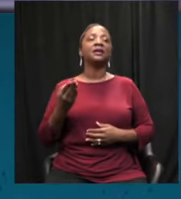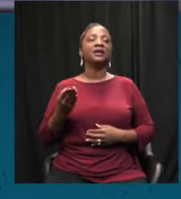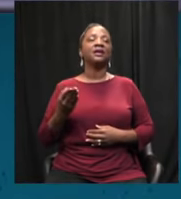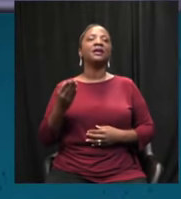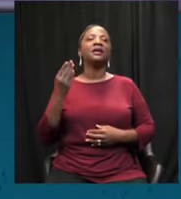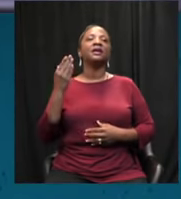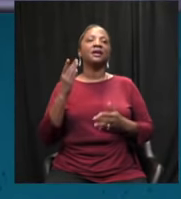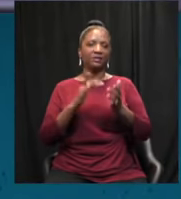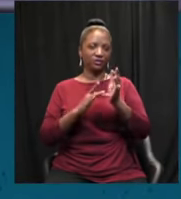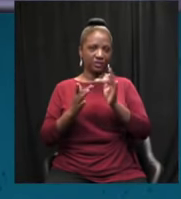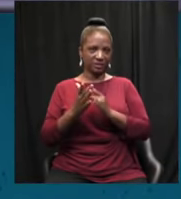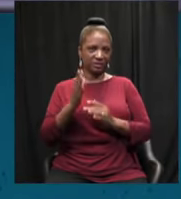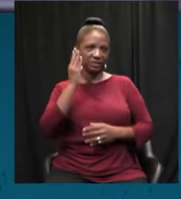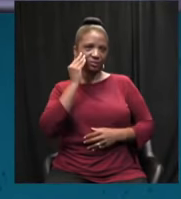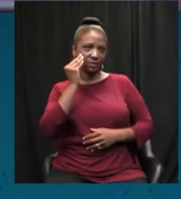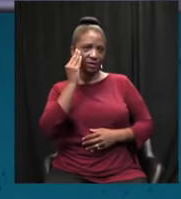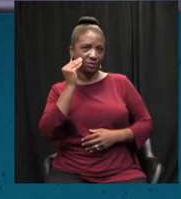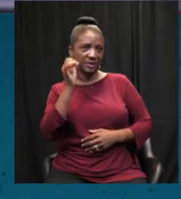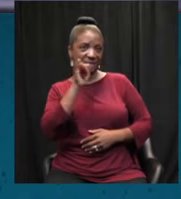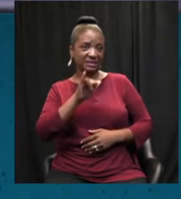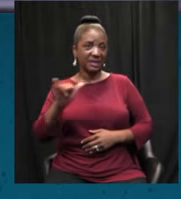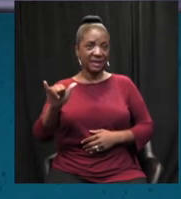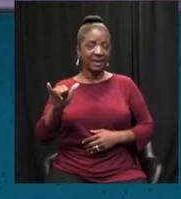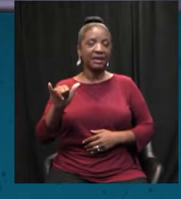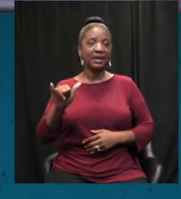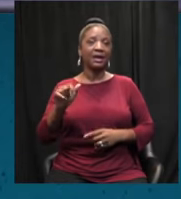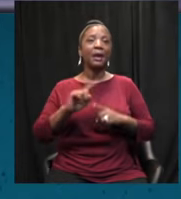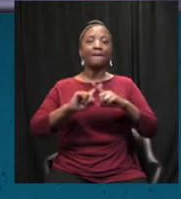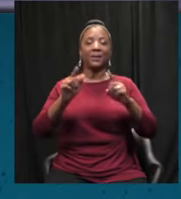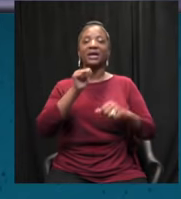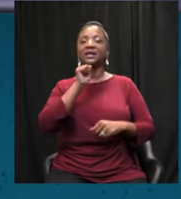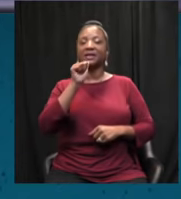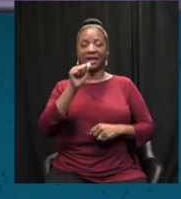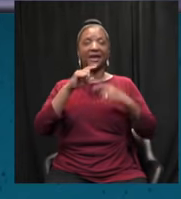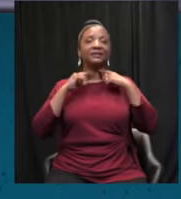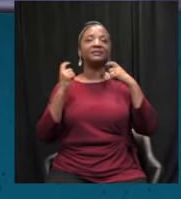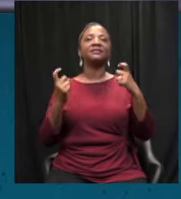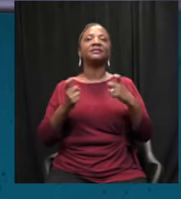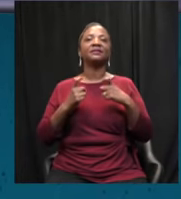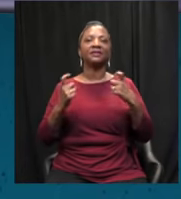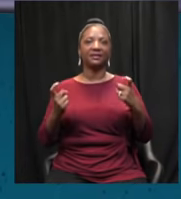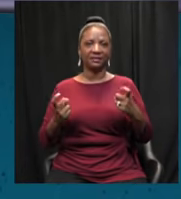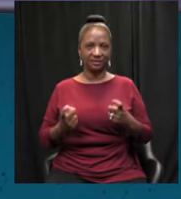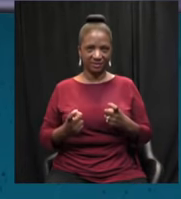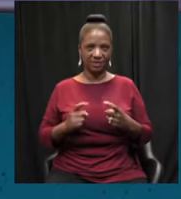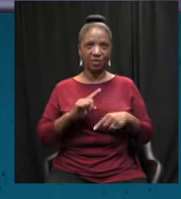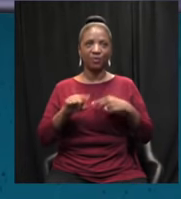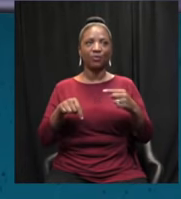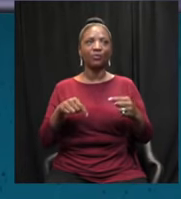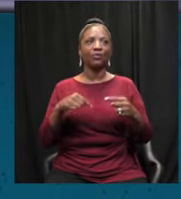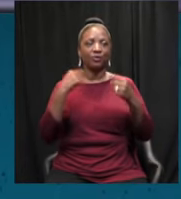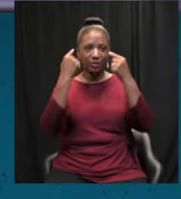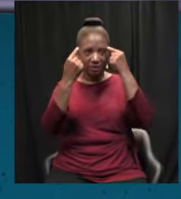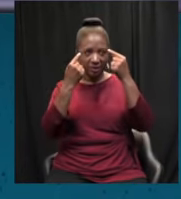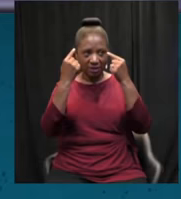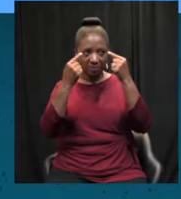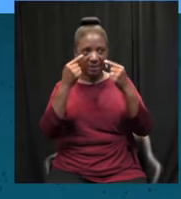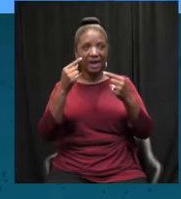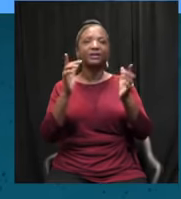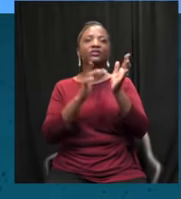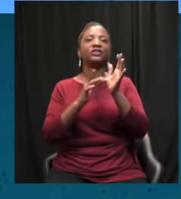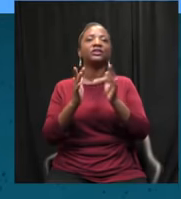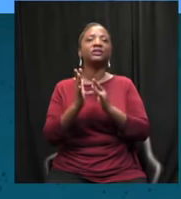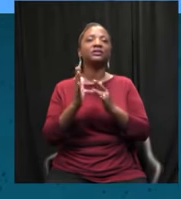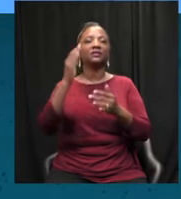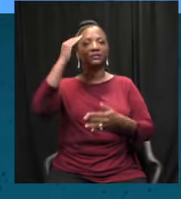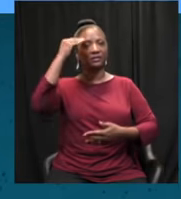no sin. He was sinless. He never sinned in word or deed. And when you think about Jesus, the Son of Man, I